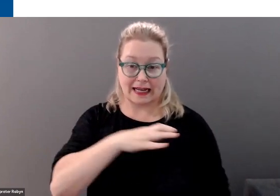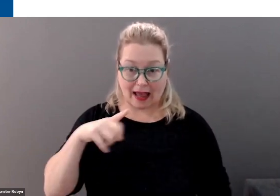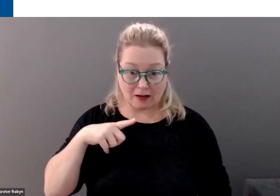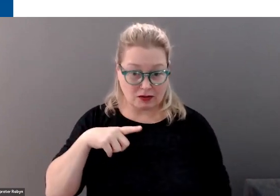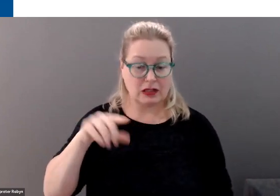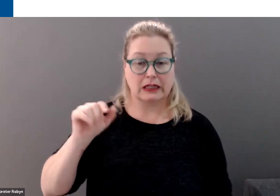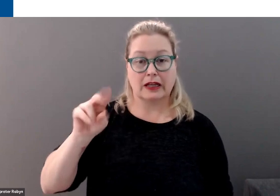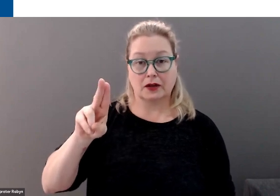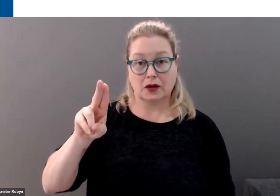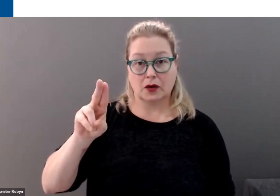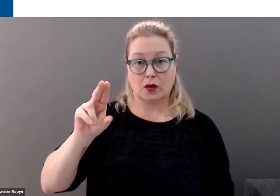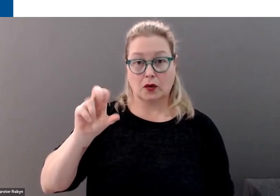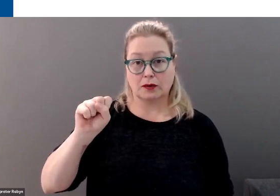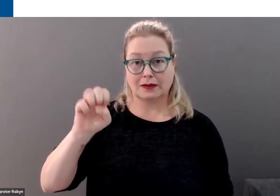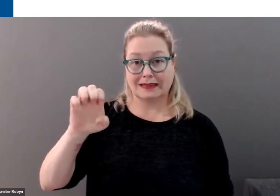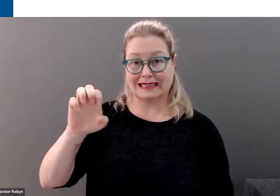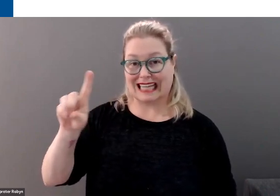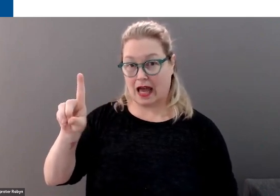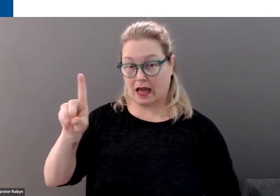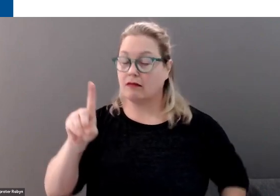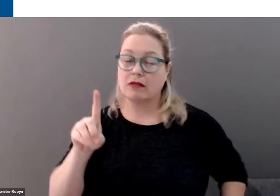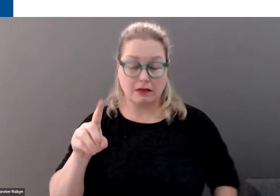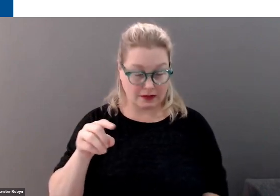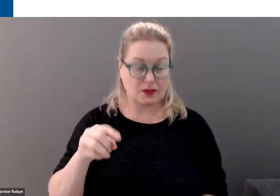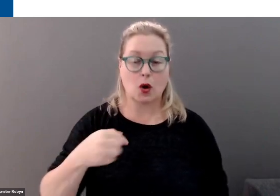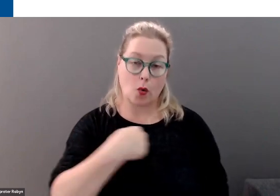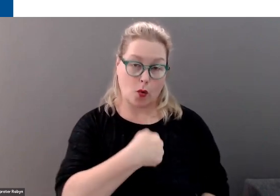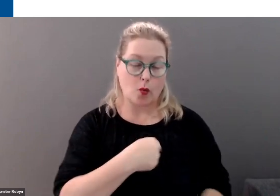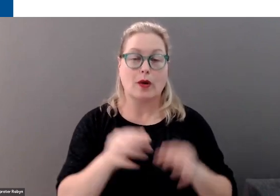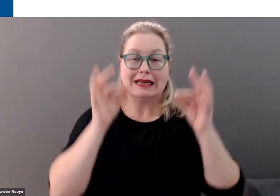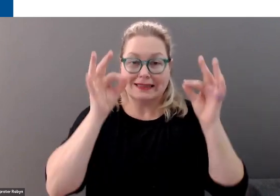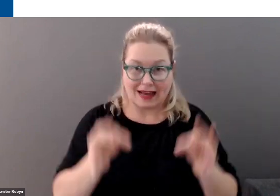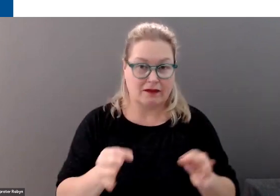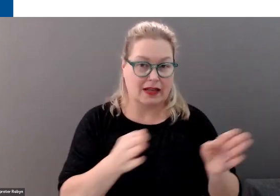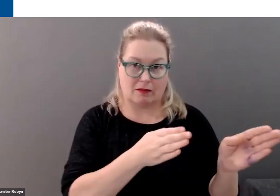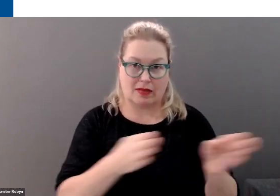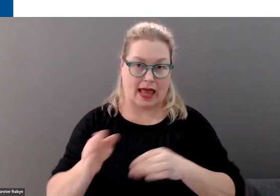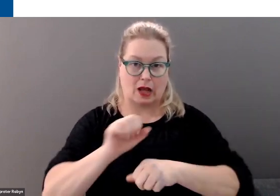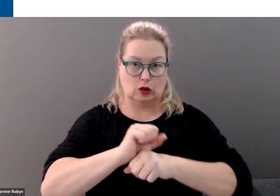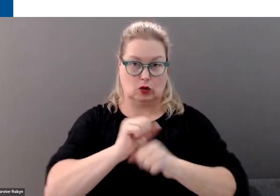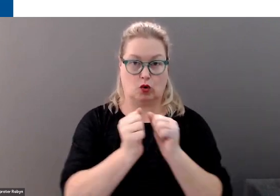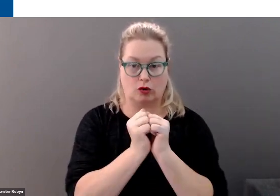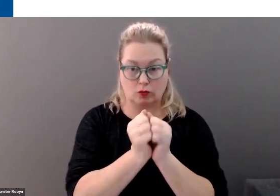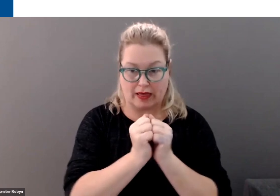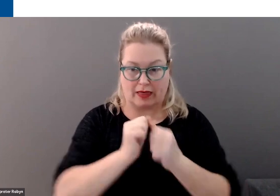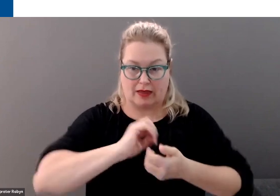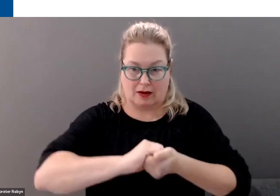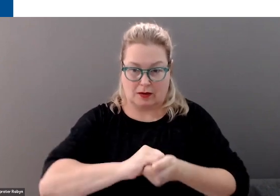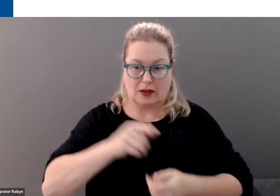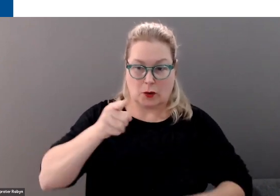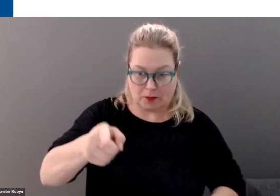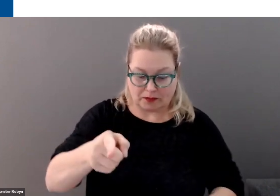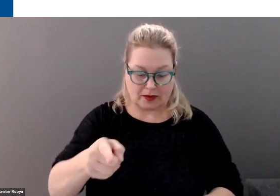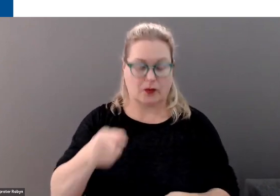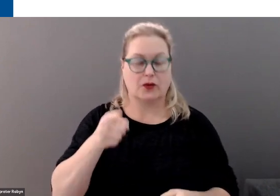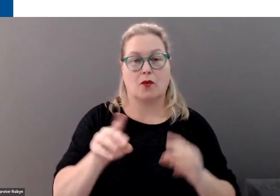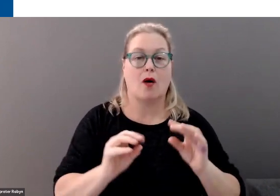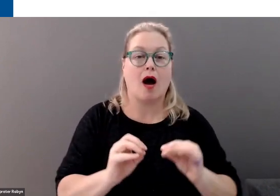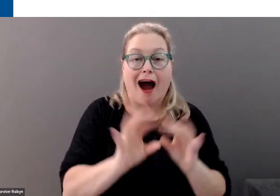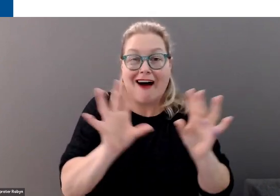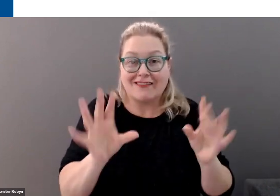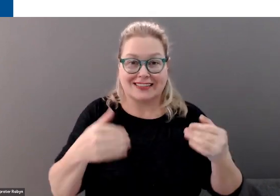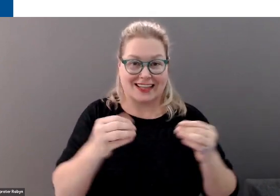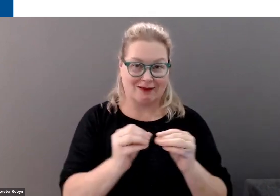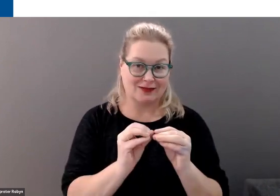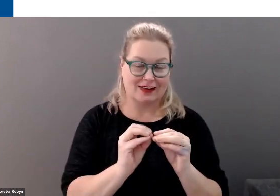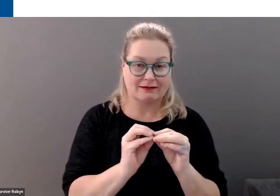others. And we will definitely be working with you to make sure you have resources since you have so much contact with